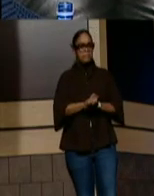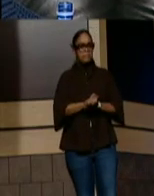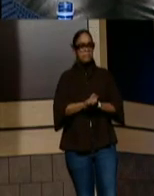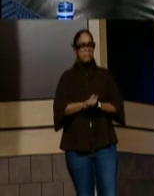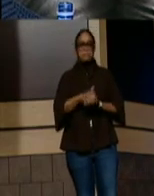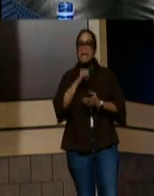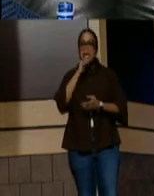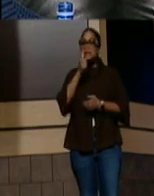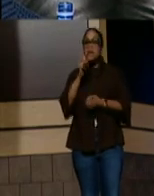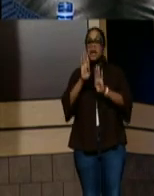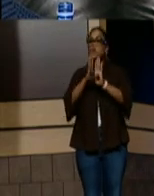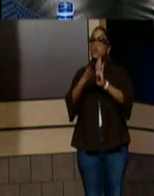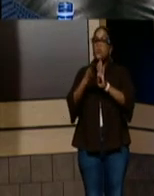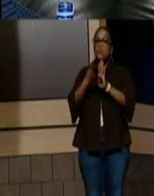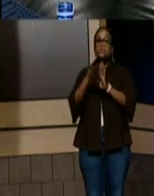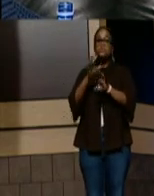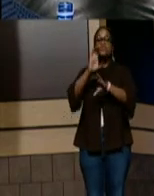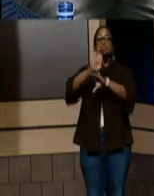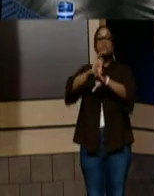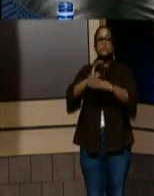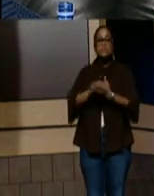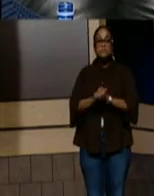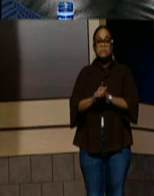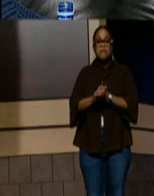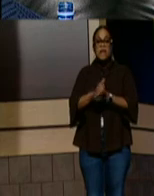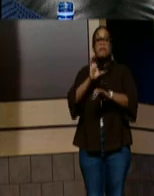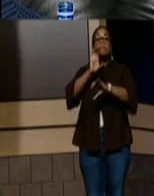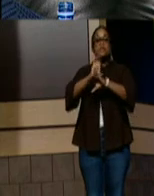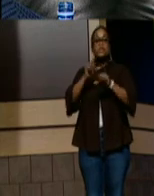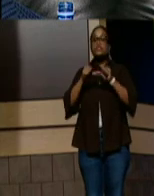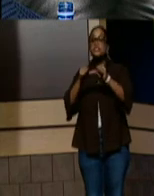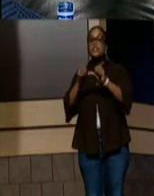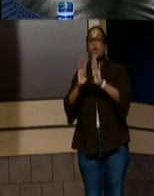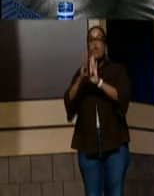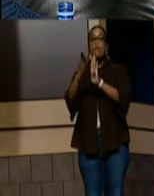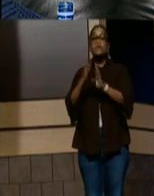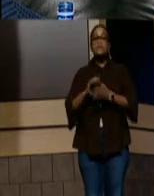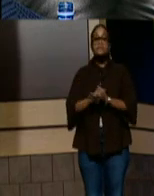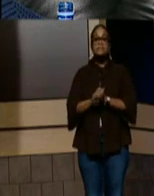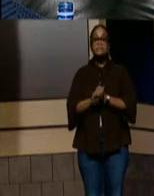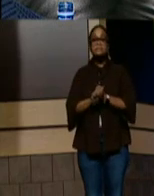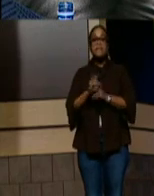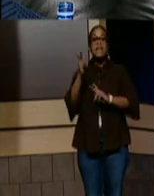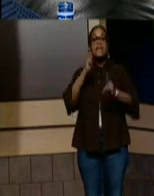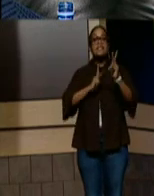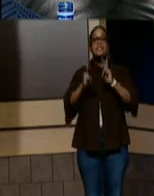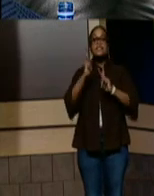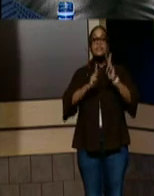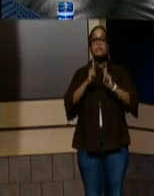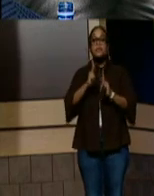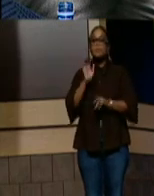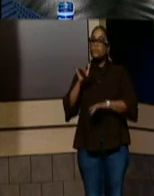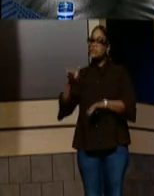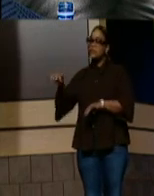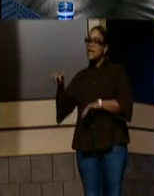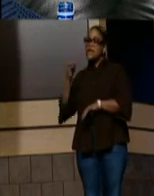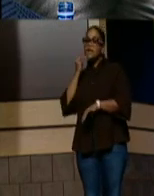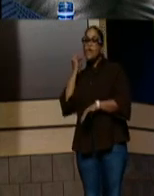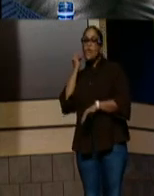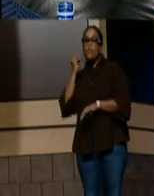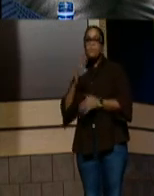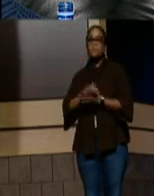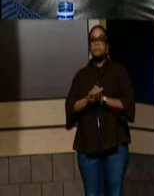I didn't close my church. All right. My church is still open. The people just stayed home. That's right.